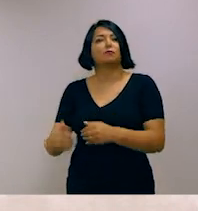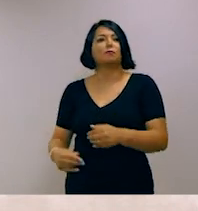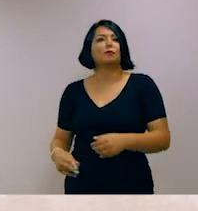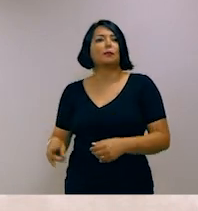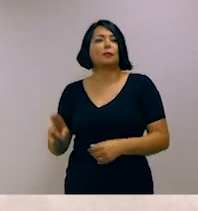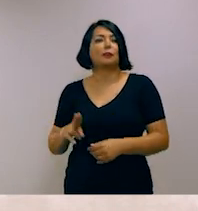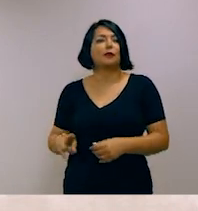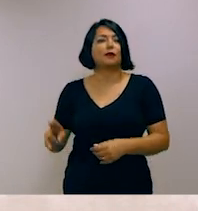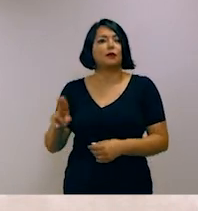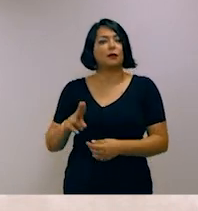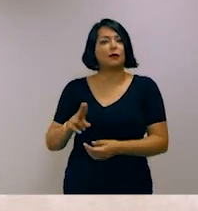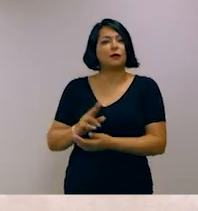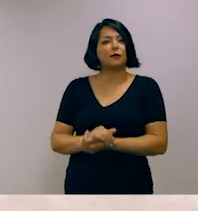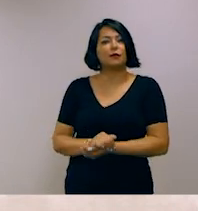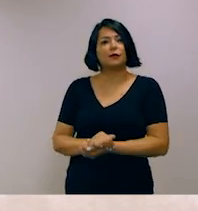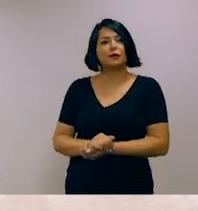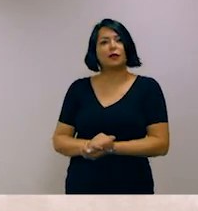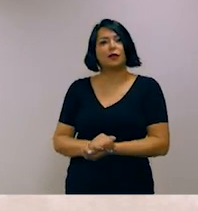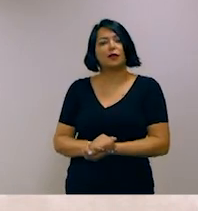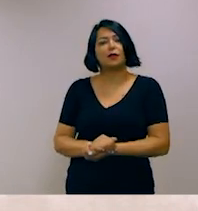I use the